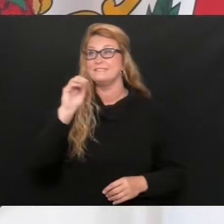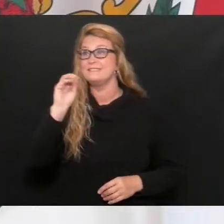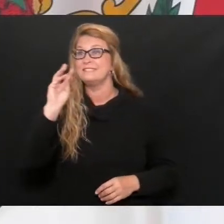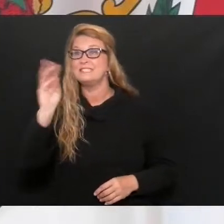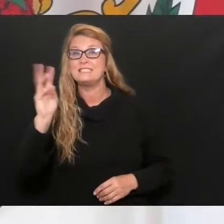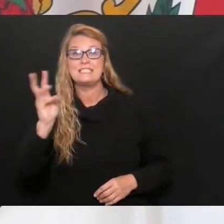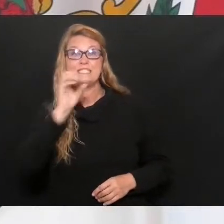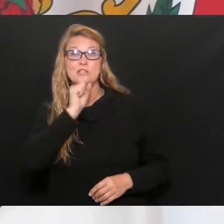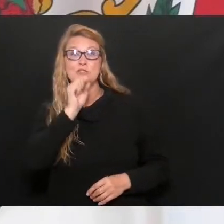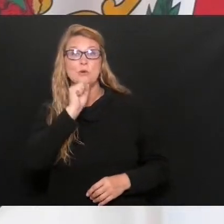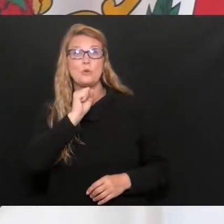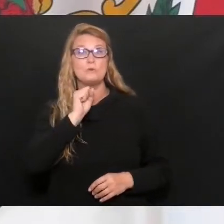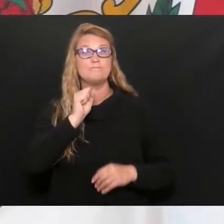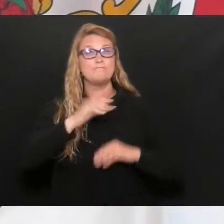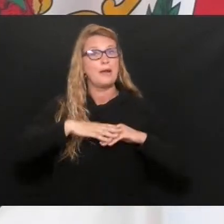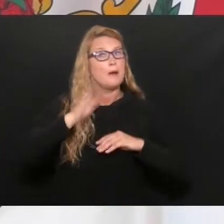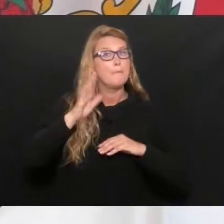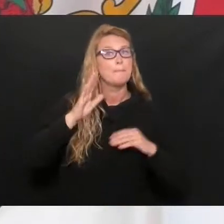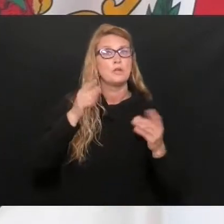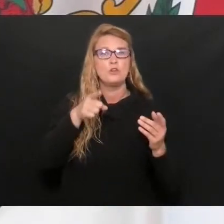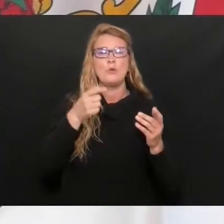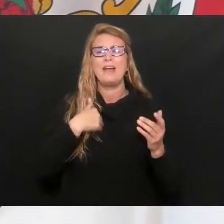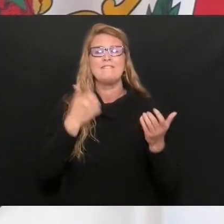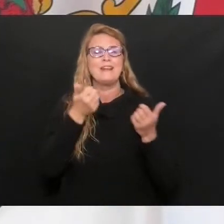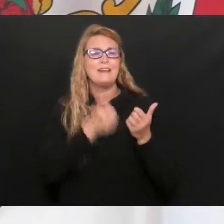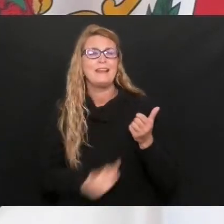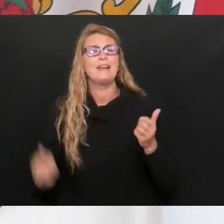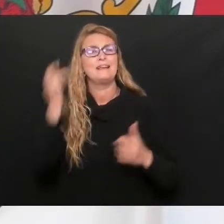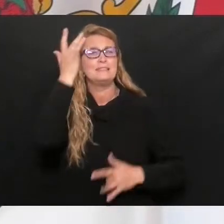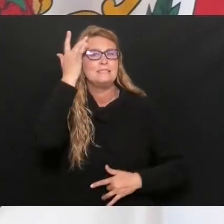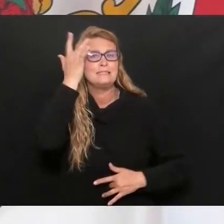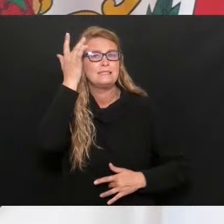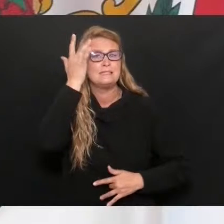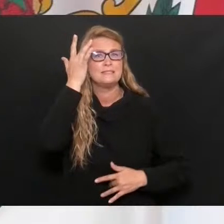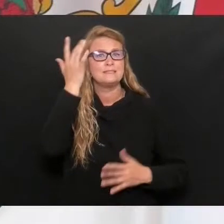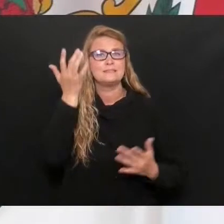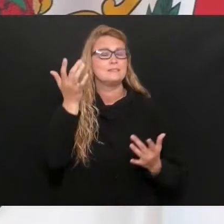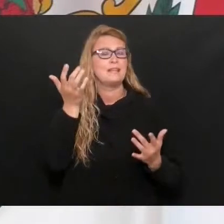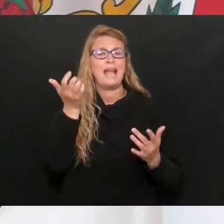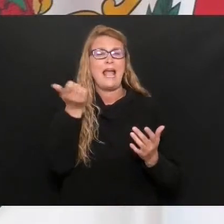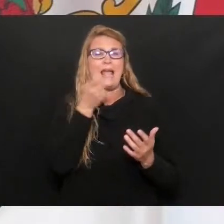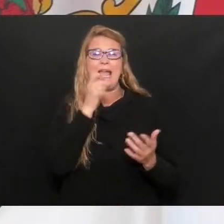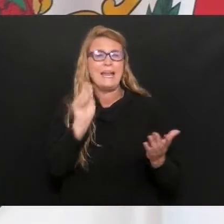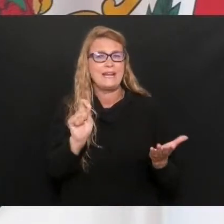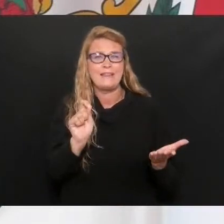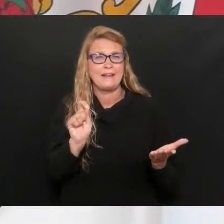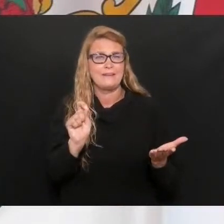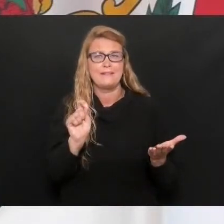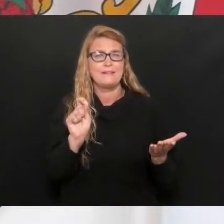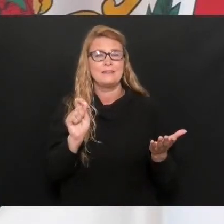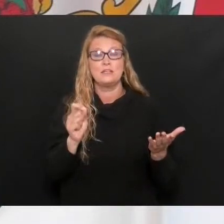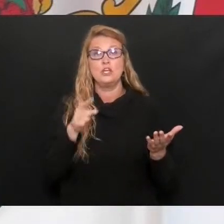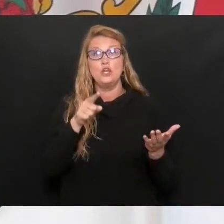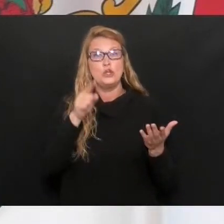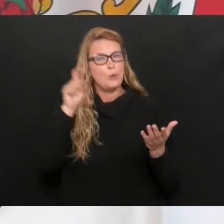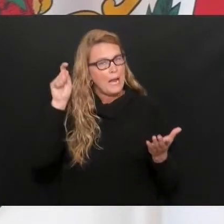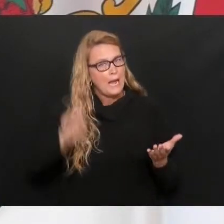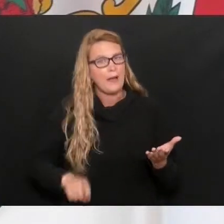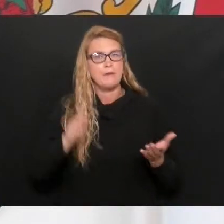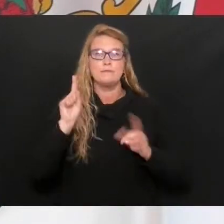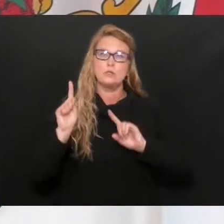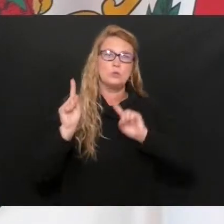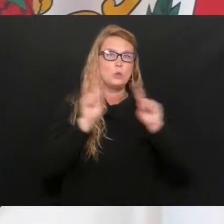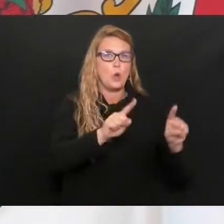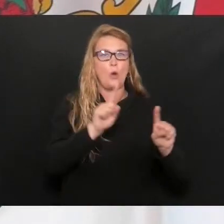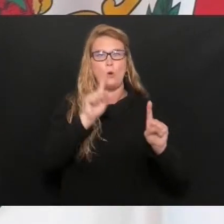older, and you have any symptoms at all, you have got to absolutely go, just